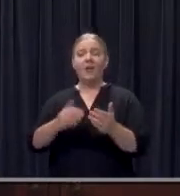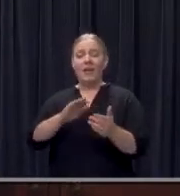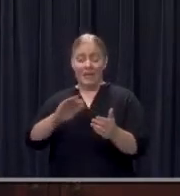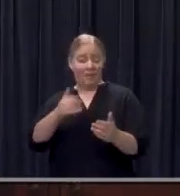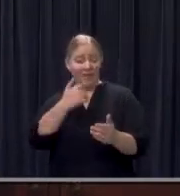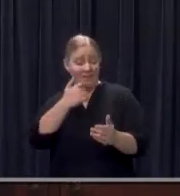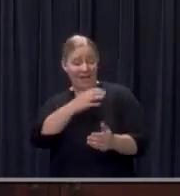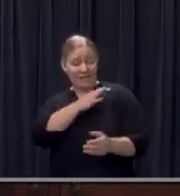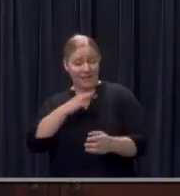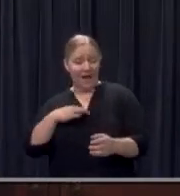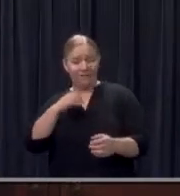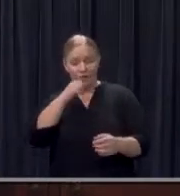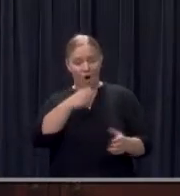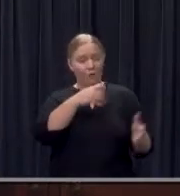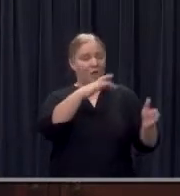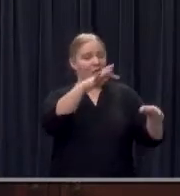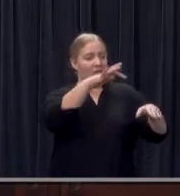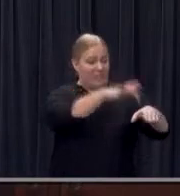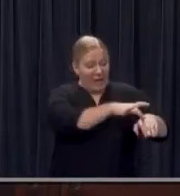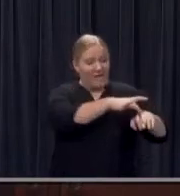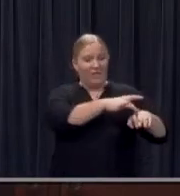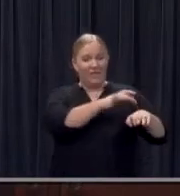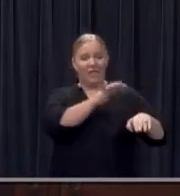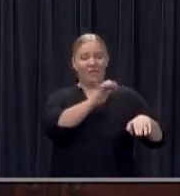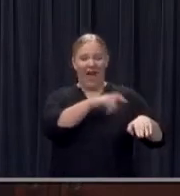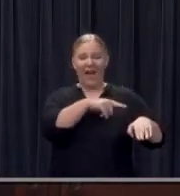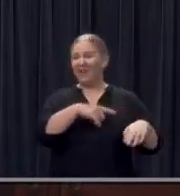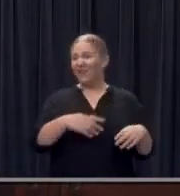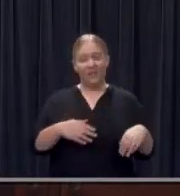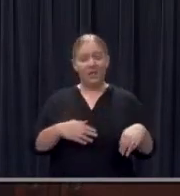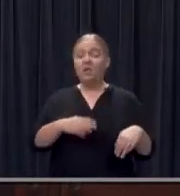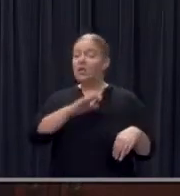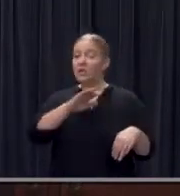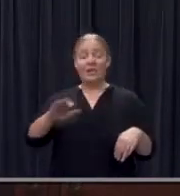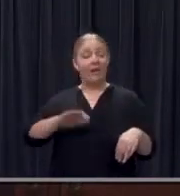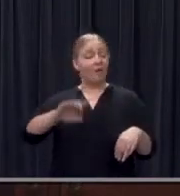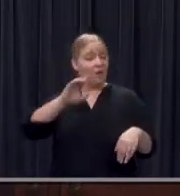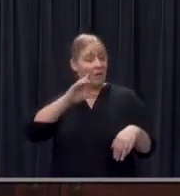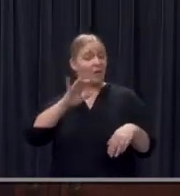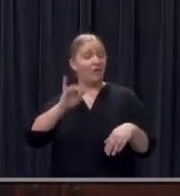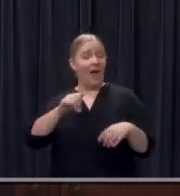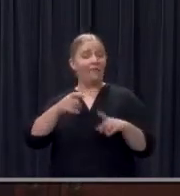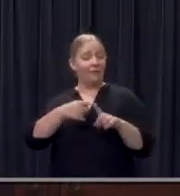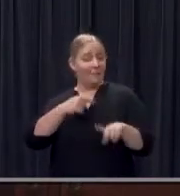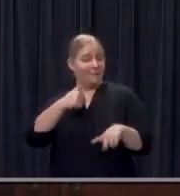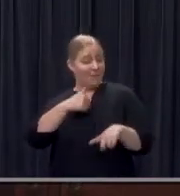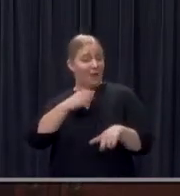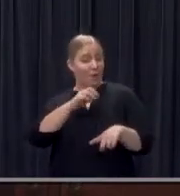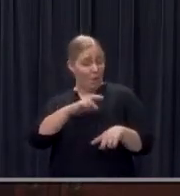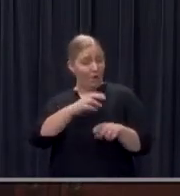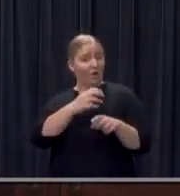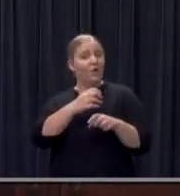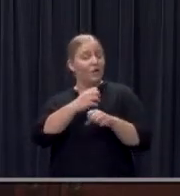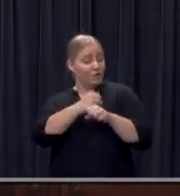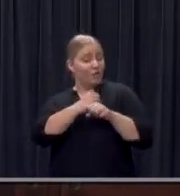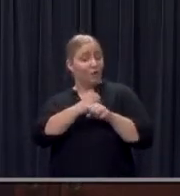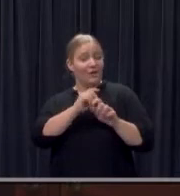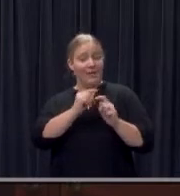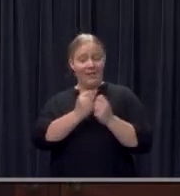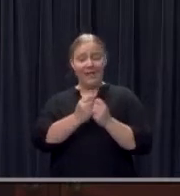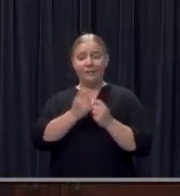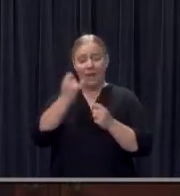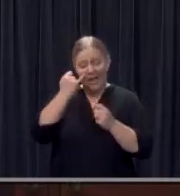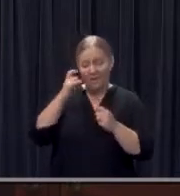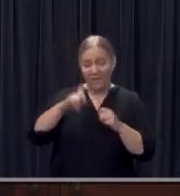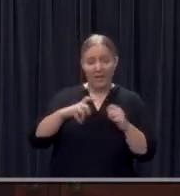button. They'll never hear that from me. They'll never hear it from Brent Kiger. So anytime a staff member feels they need assistance, they can hit